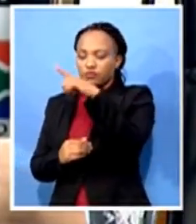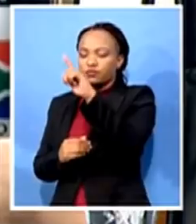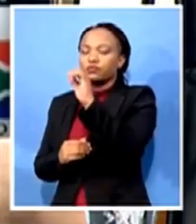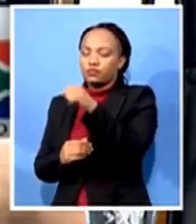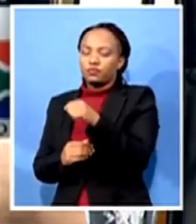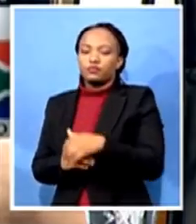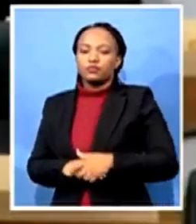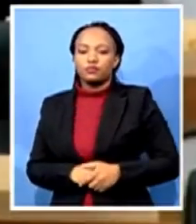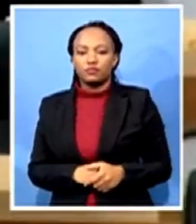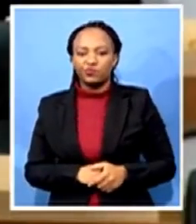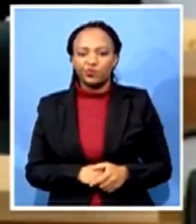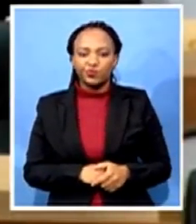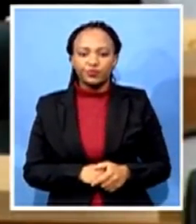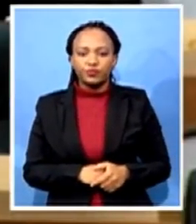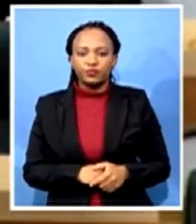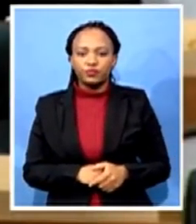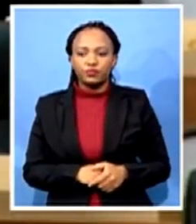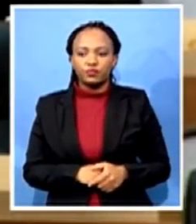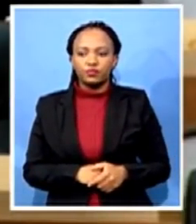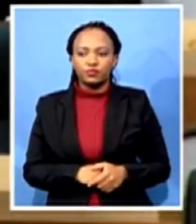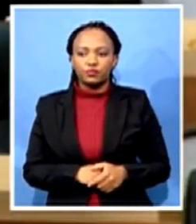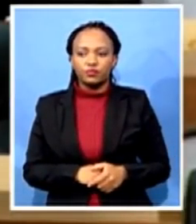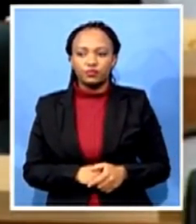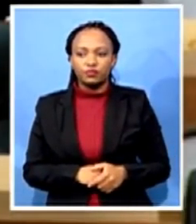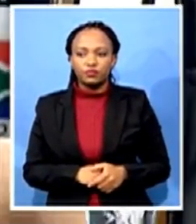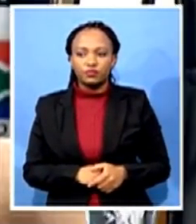And did you agree to that process?